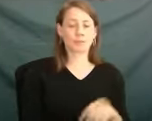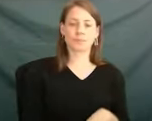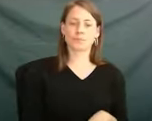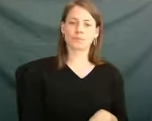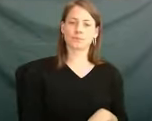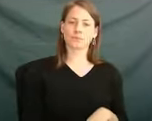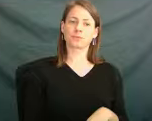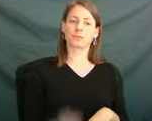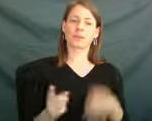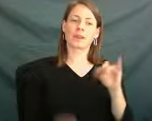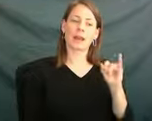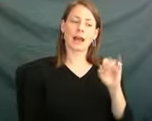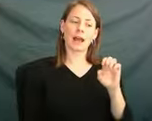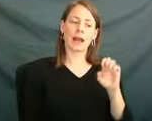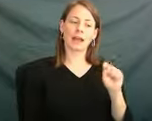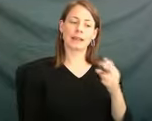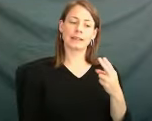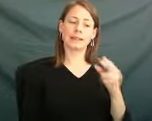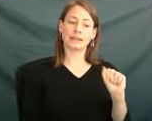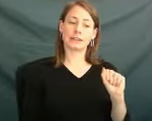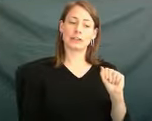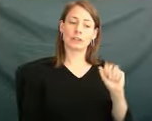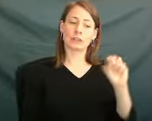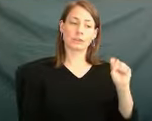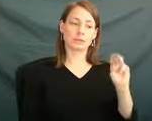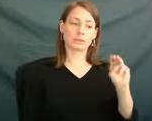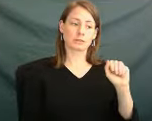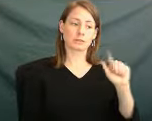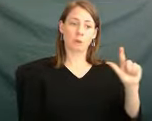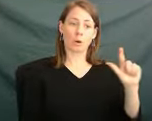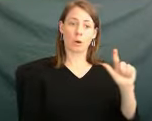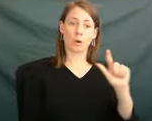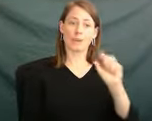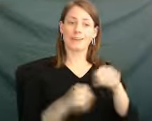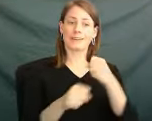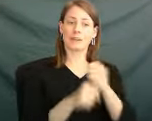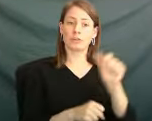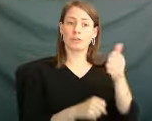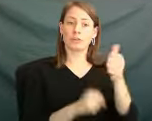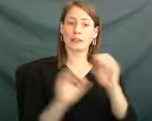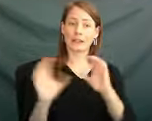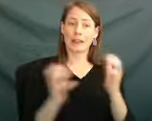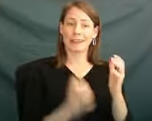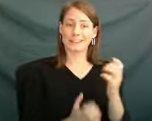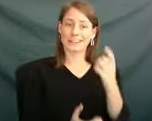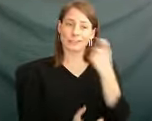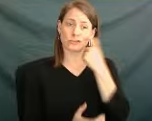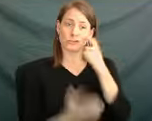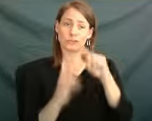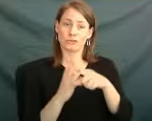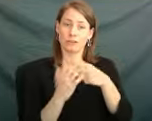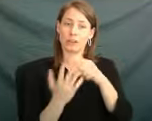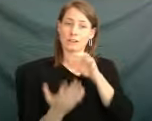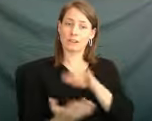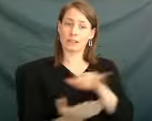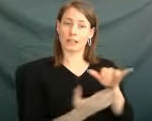Anyone? Bearings, which is part of angles, yeah, thank you. Danny, anything else? No, nothing